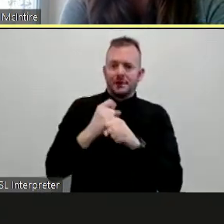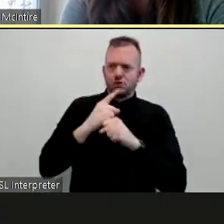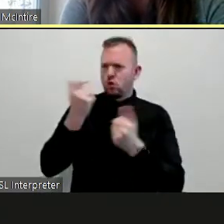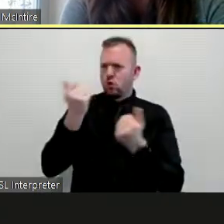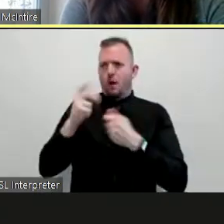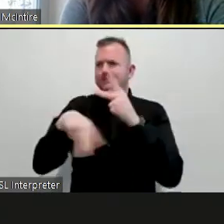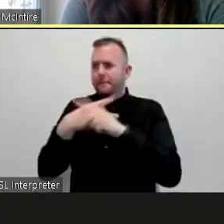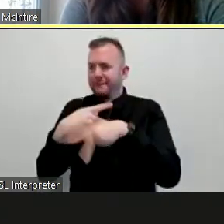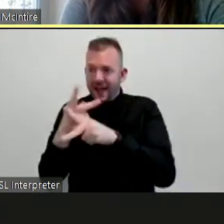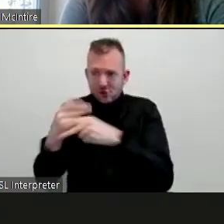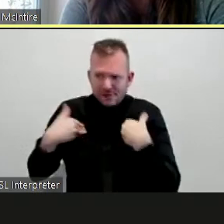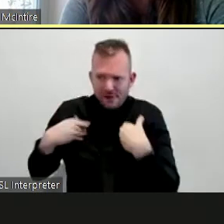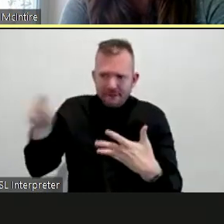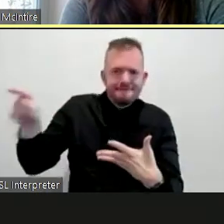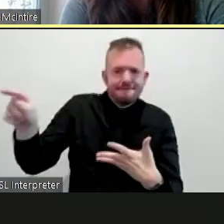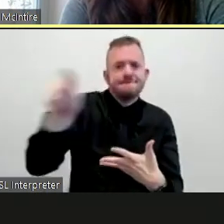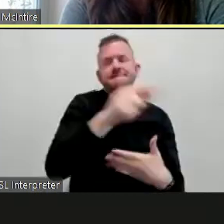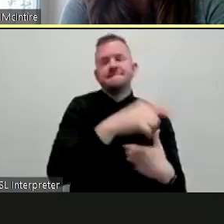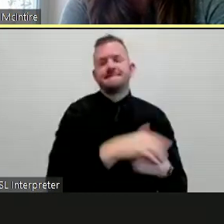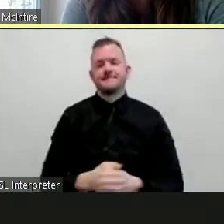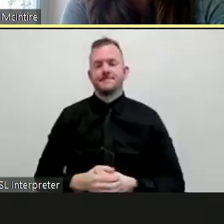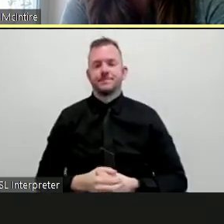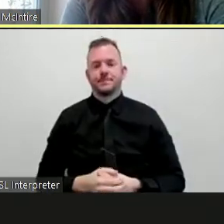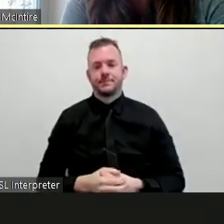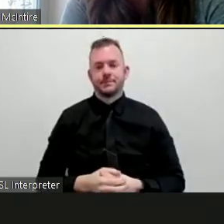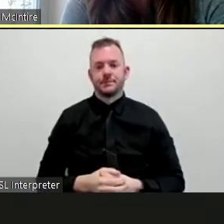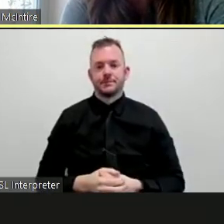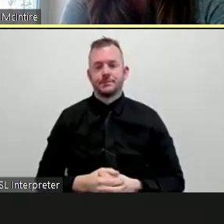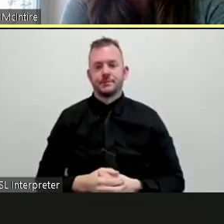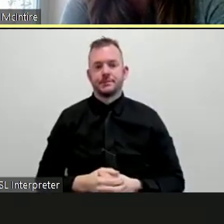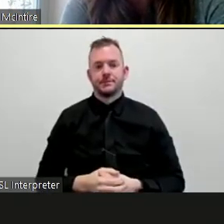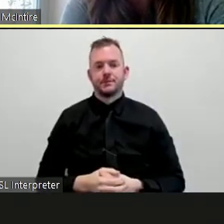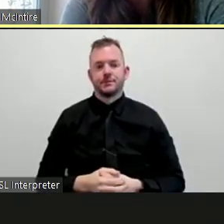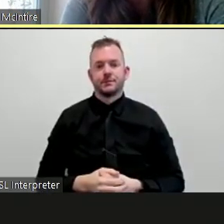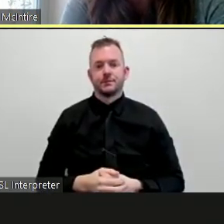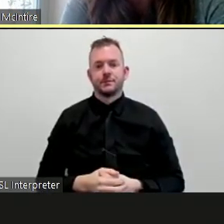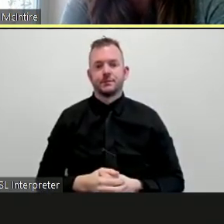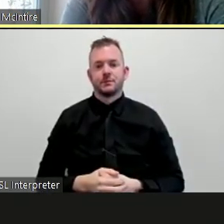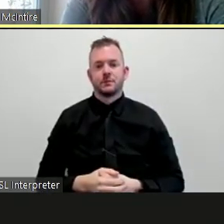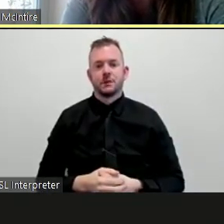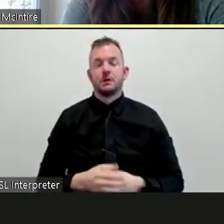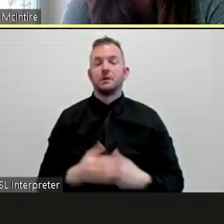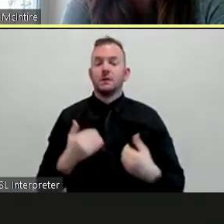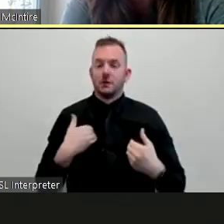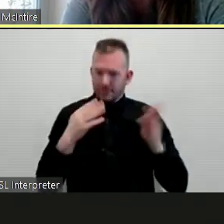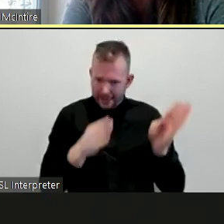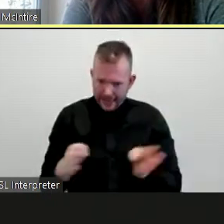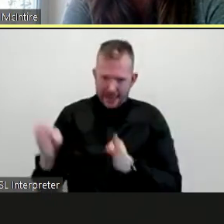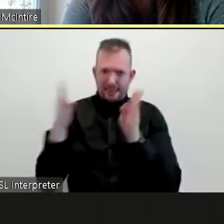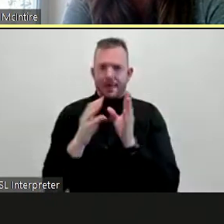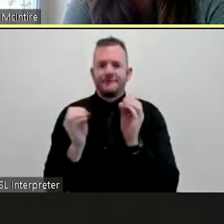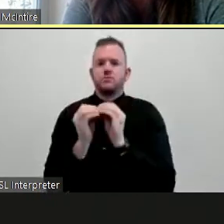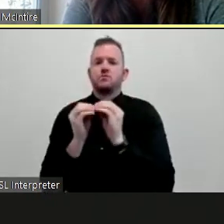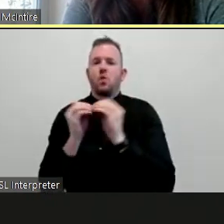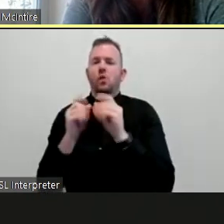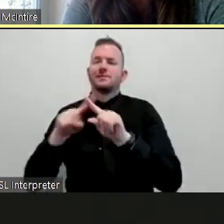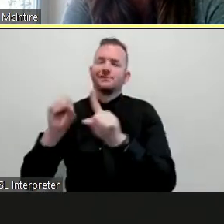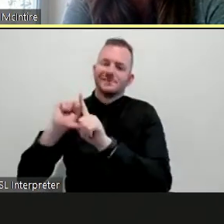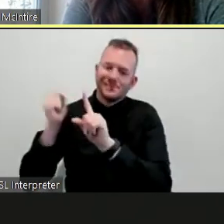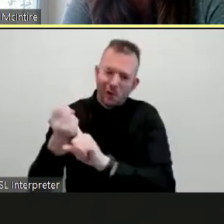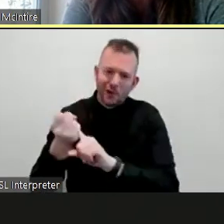planning for various supply scenarios as that supply increases to ensure we're capable of maximizing all